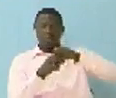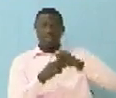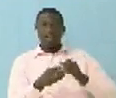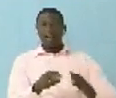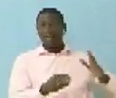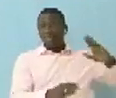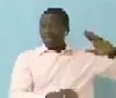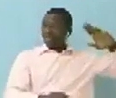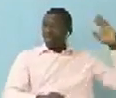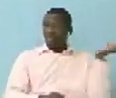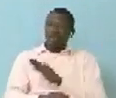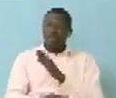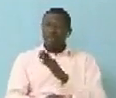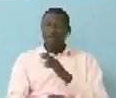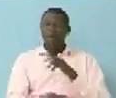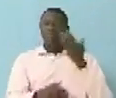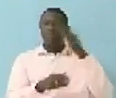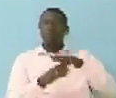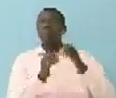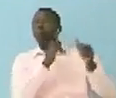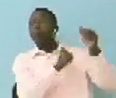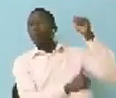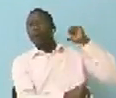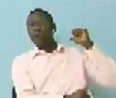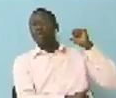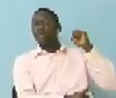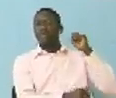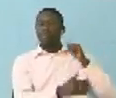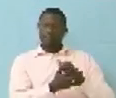and gave him a slap from behind. And